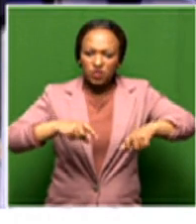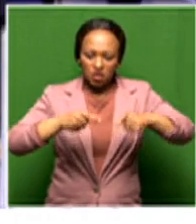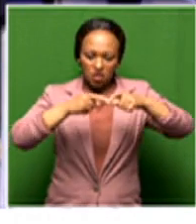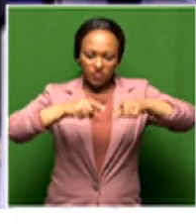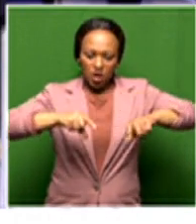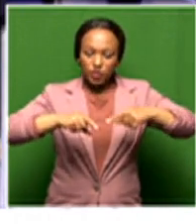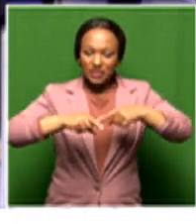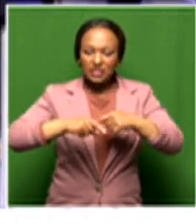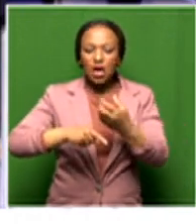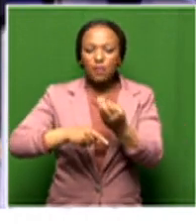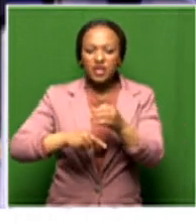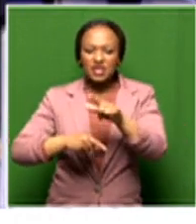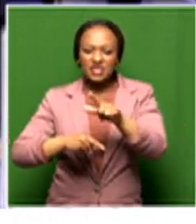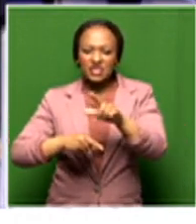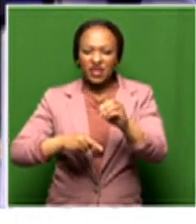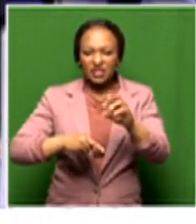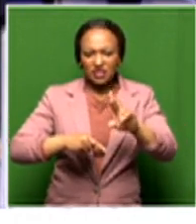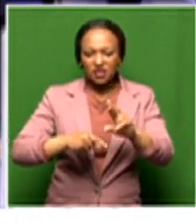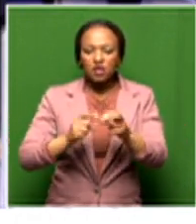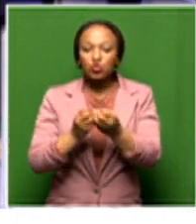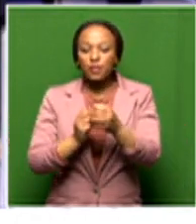at 700 rand to